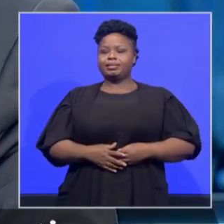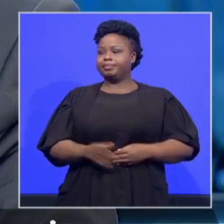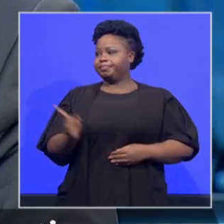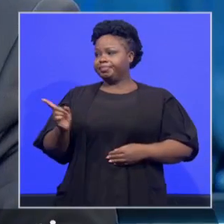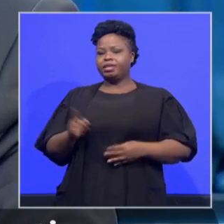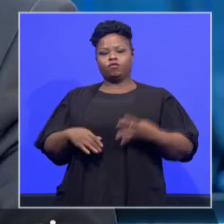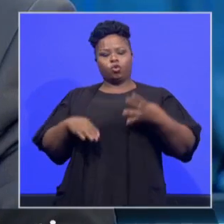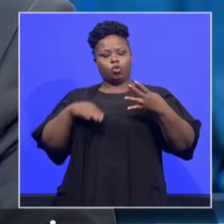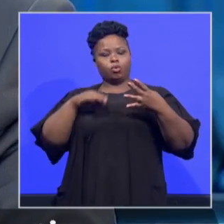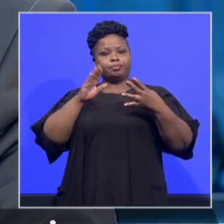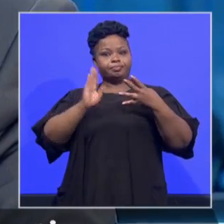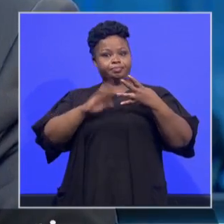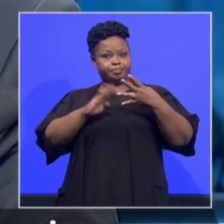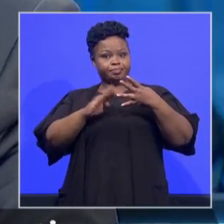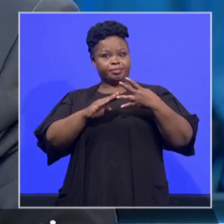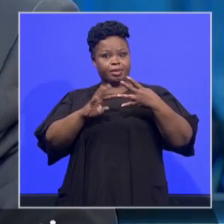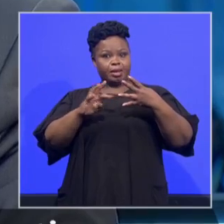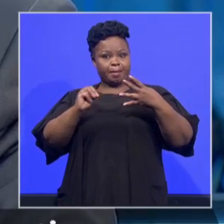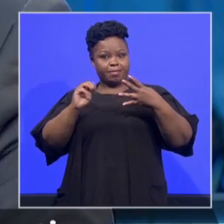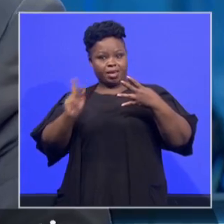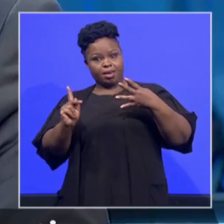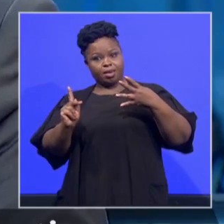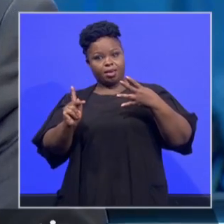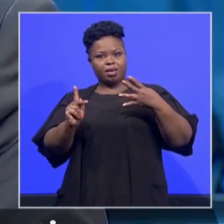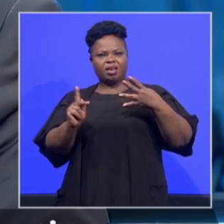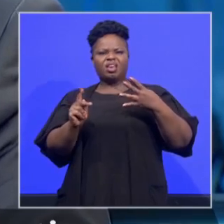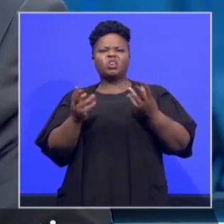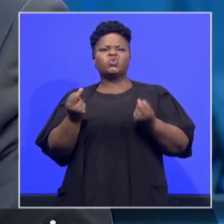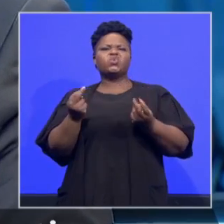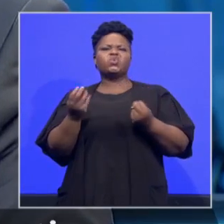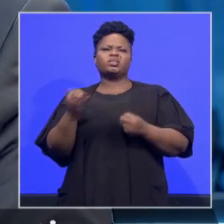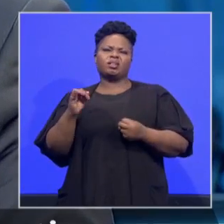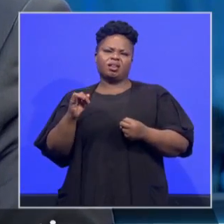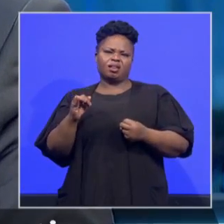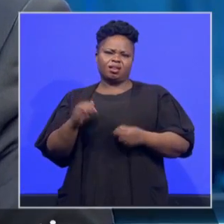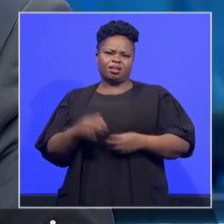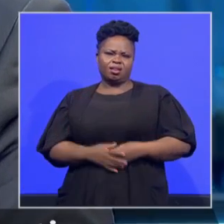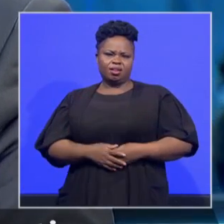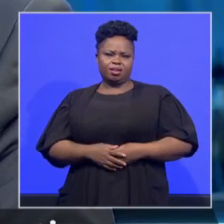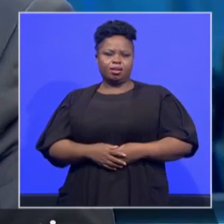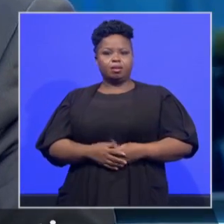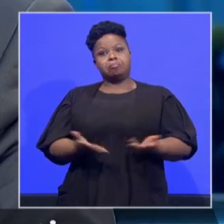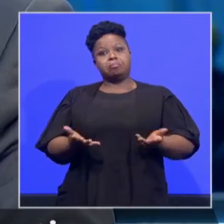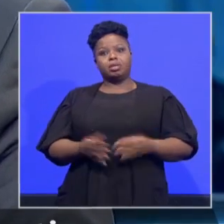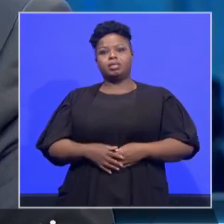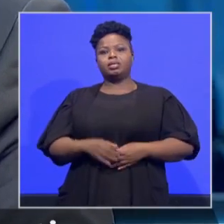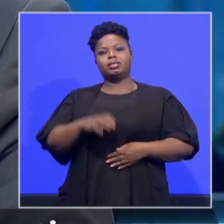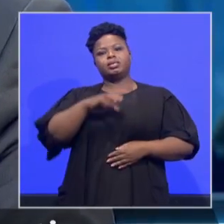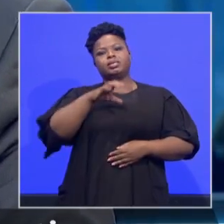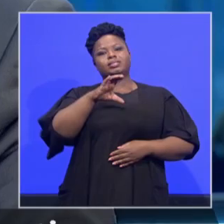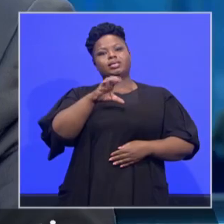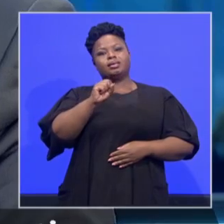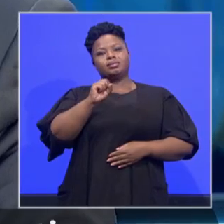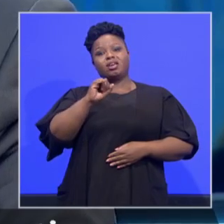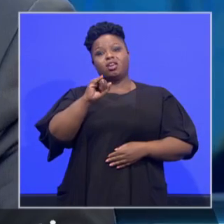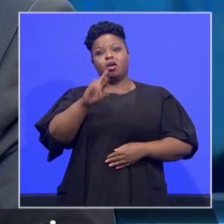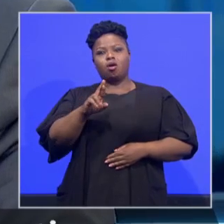we must understand that MK is a new party, and the CSIR election prediction